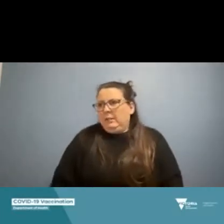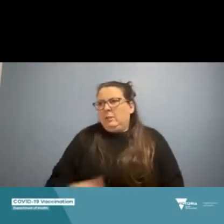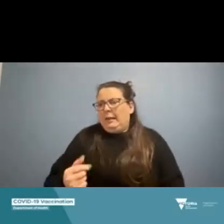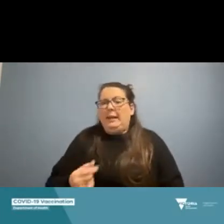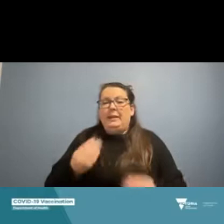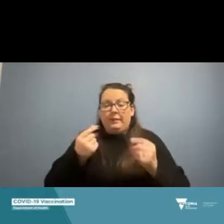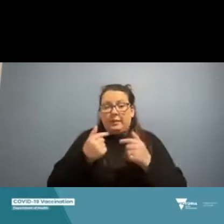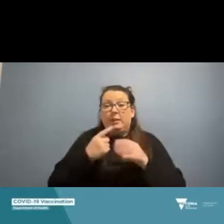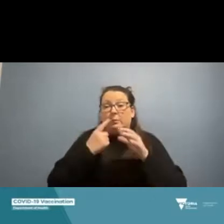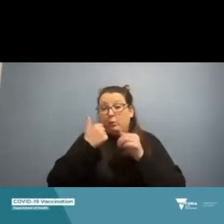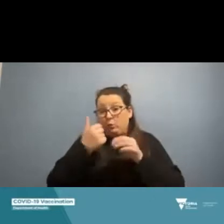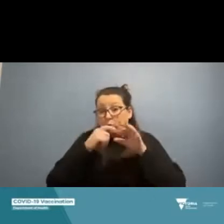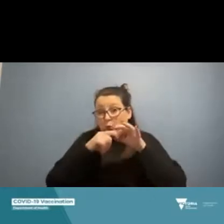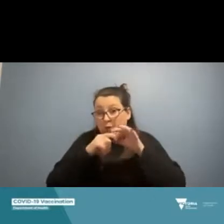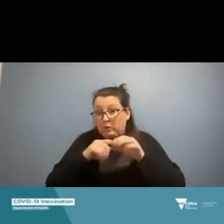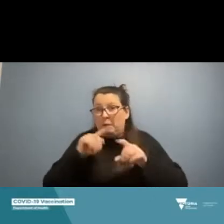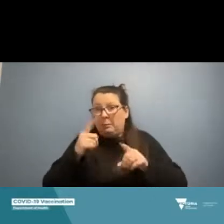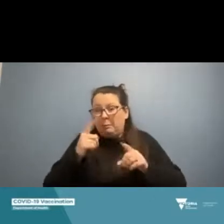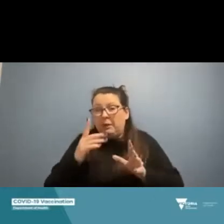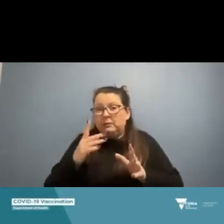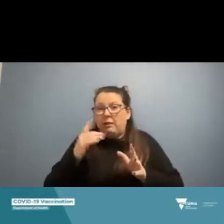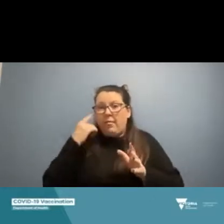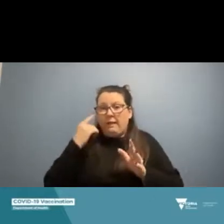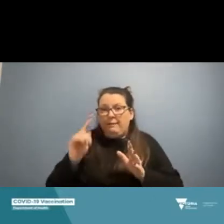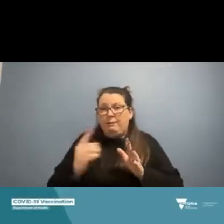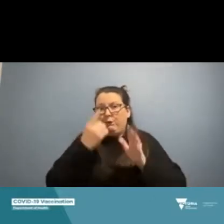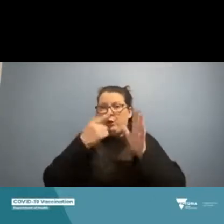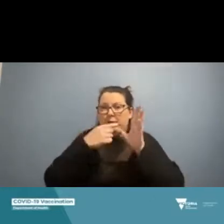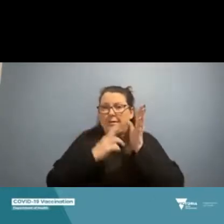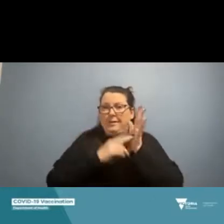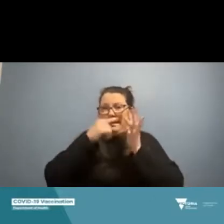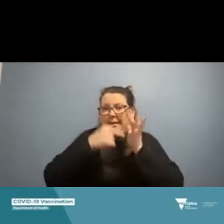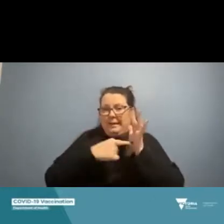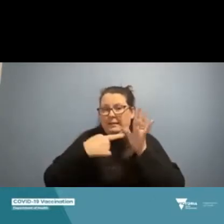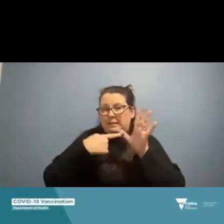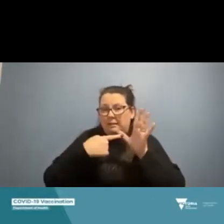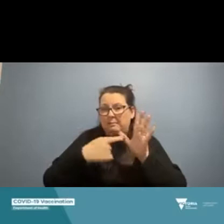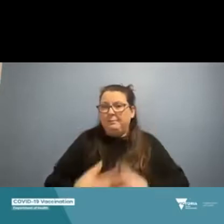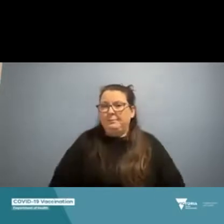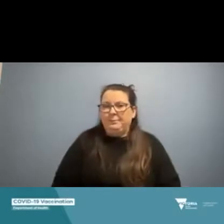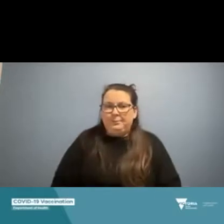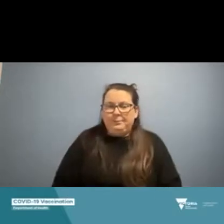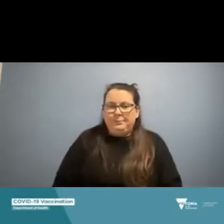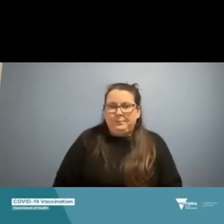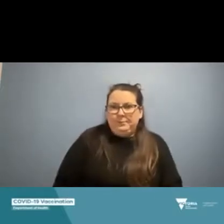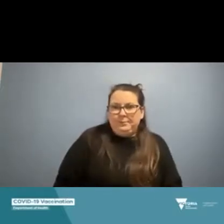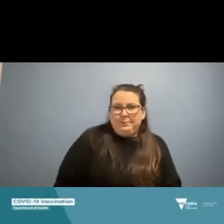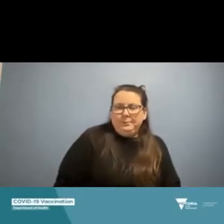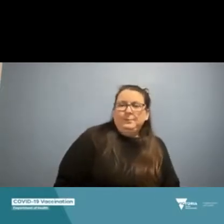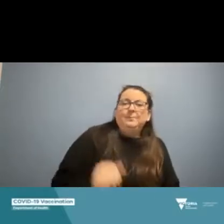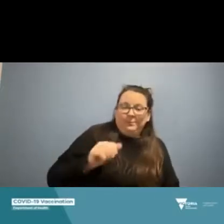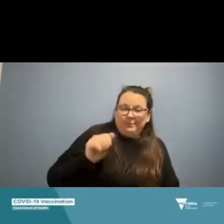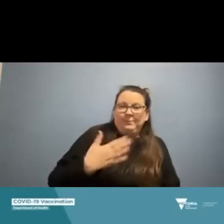the chat that I want to get to, but I might go to Anita first. Anita, you've got your hand up. I do. Thank you